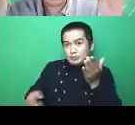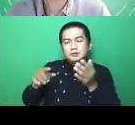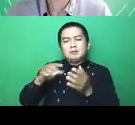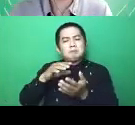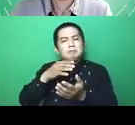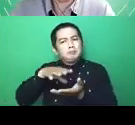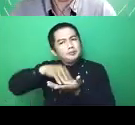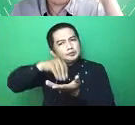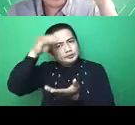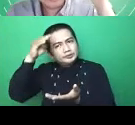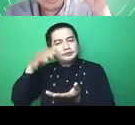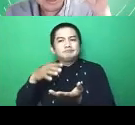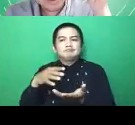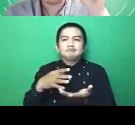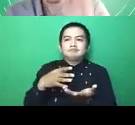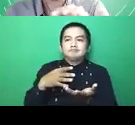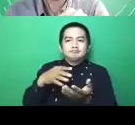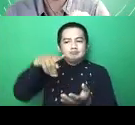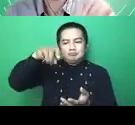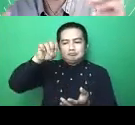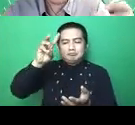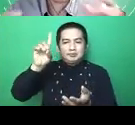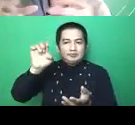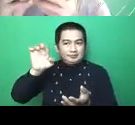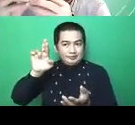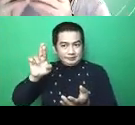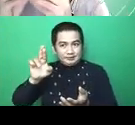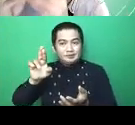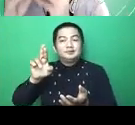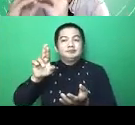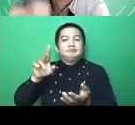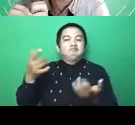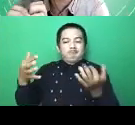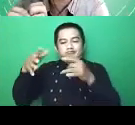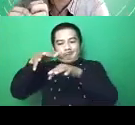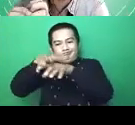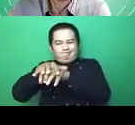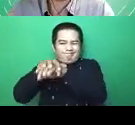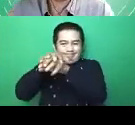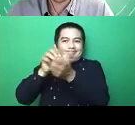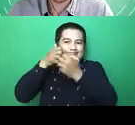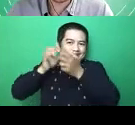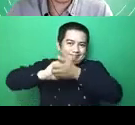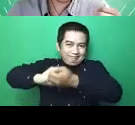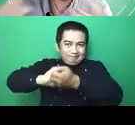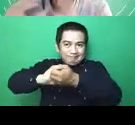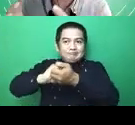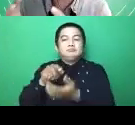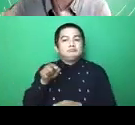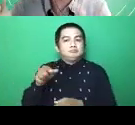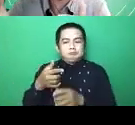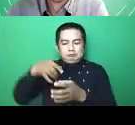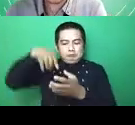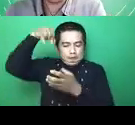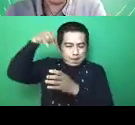sand, so to speak, and you actually jet a binder that makes the particles stick together. So once they've been jet